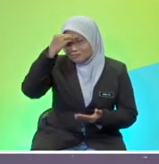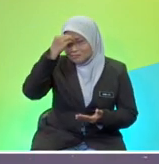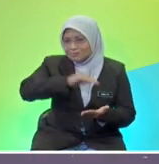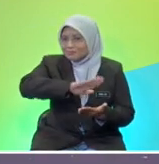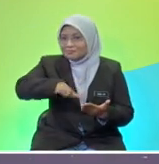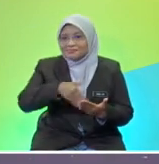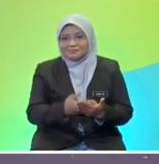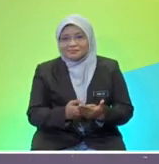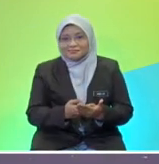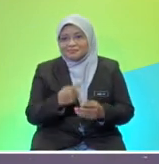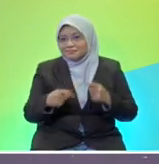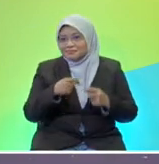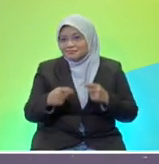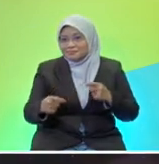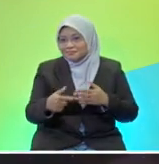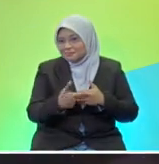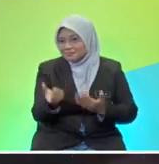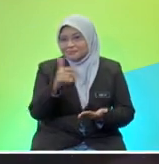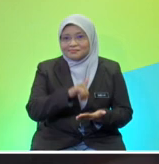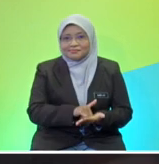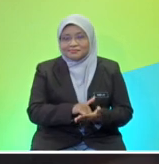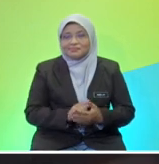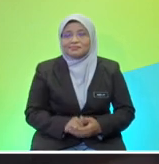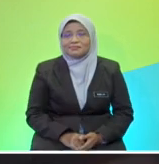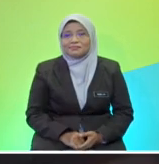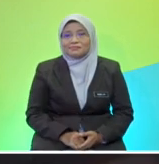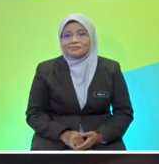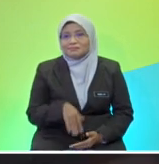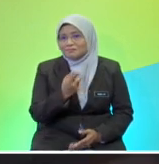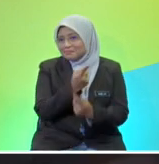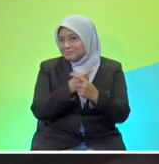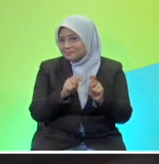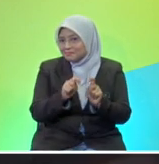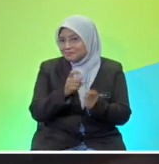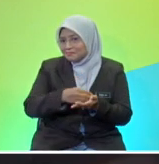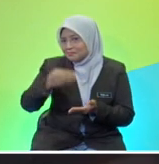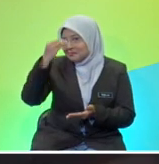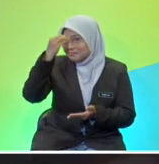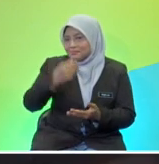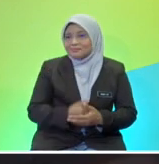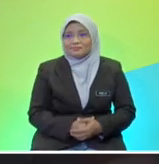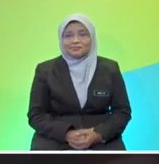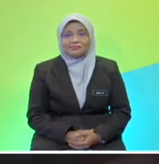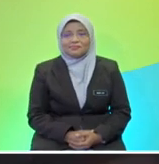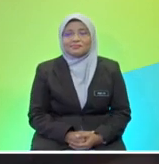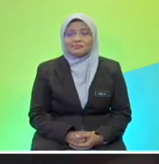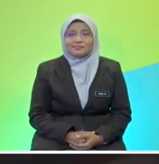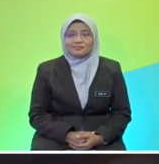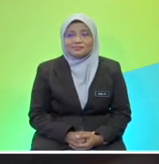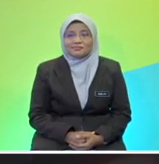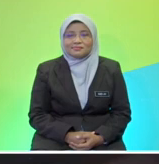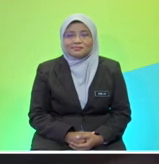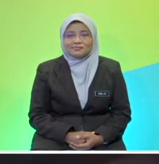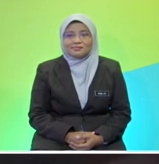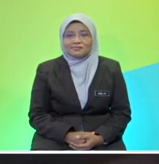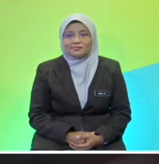now, are you ready? Yes. To sing a song? Mr. Koala, are you ready? Yes. Oh, he's ready as well.